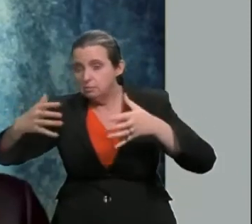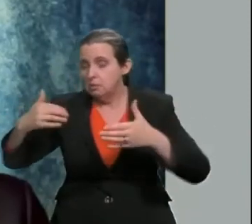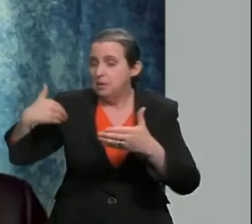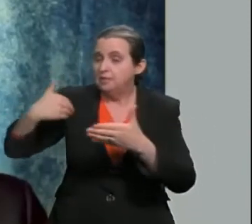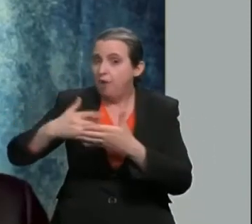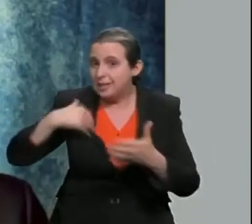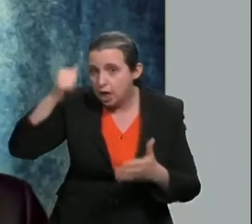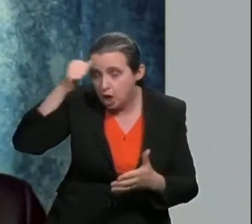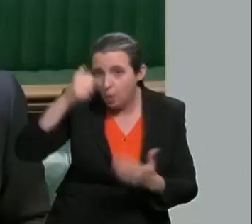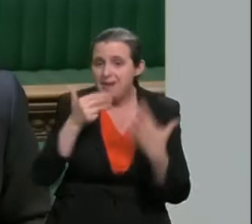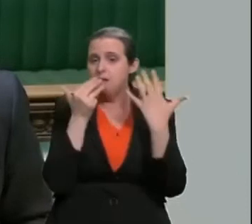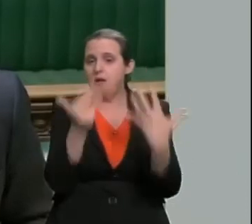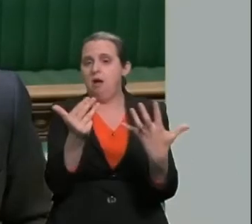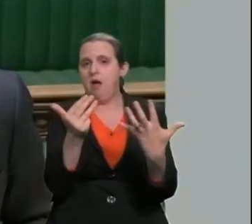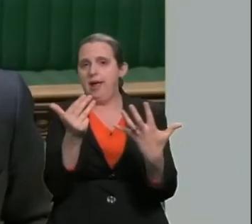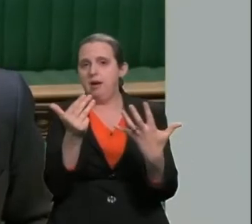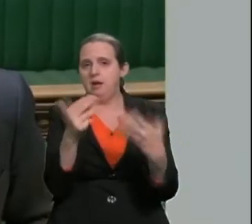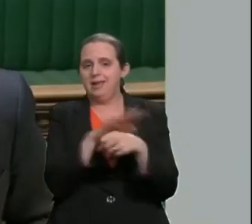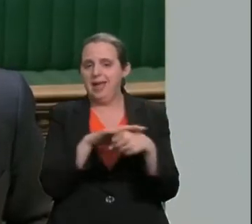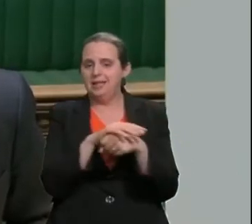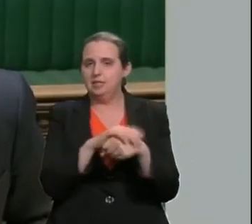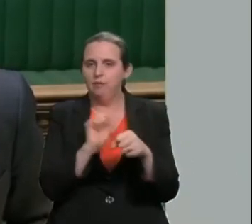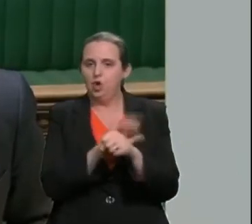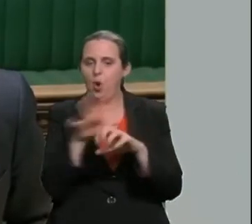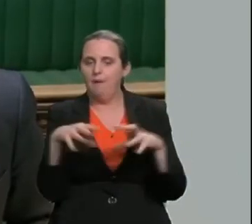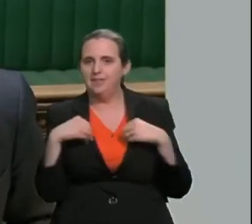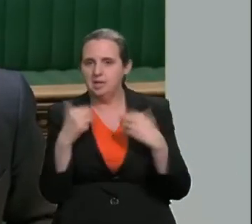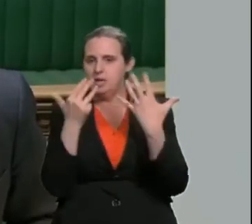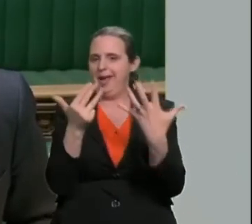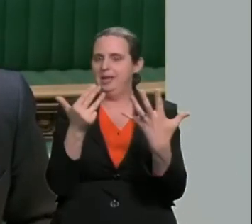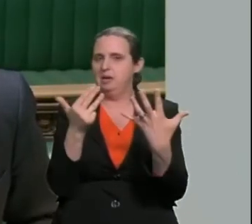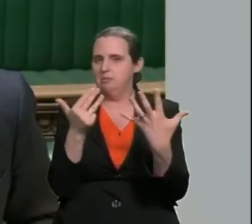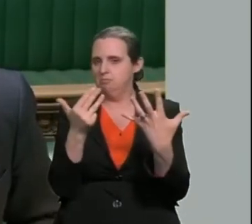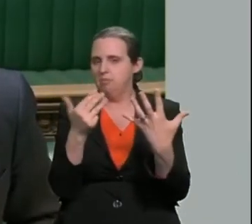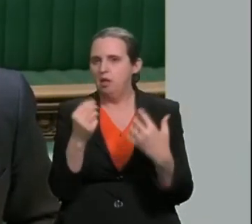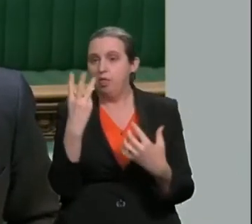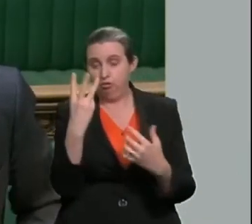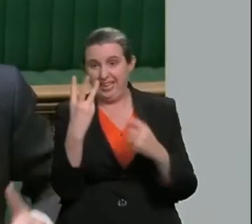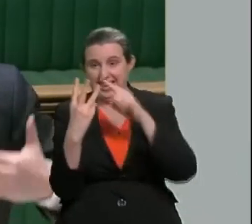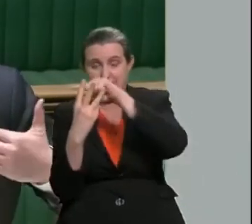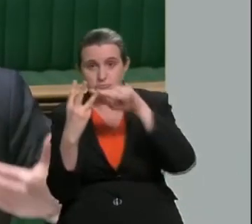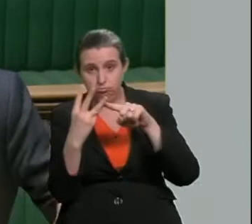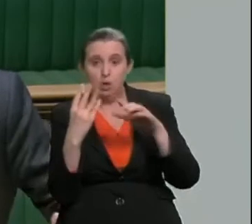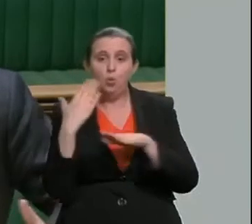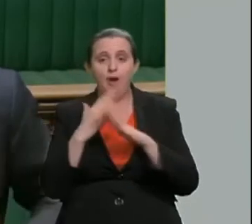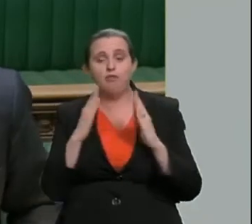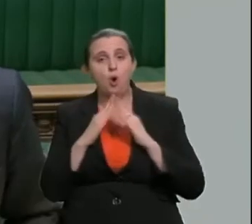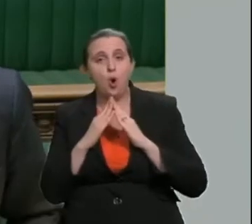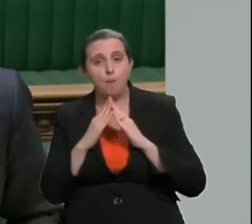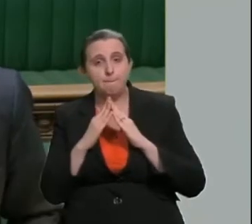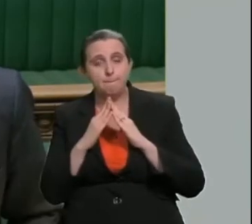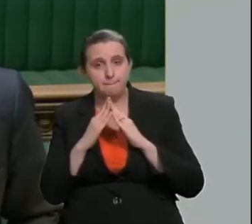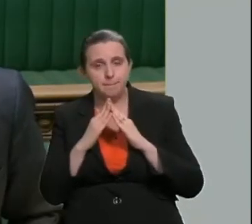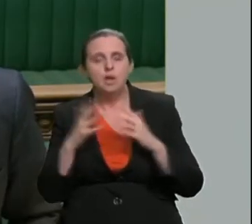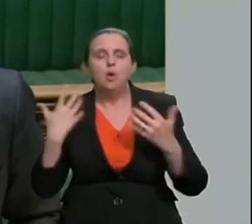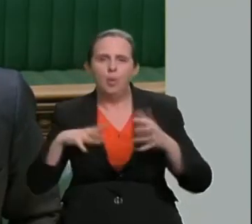knowledge, of COVID, and 3 of those individuals are currently working from home. We're rolling out lateral flow